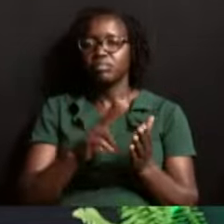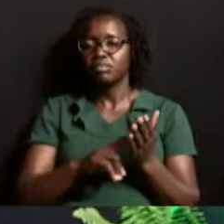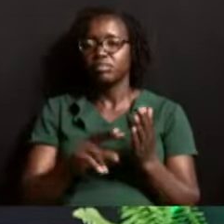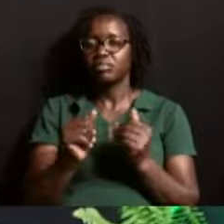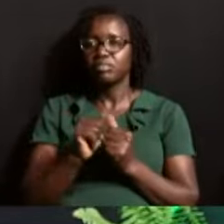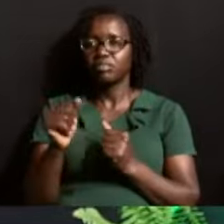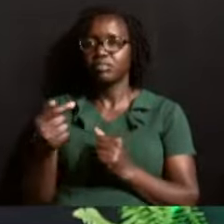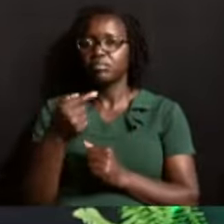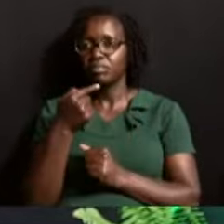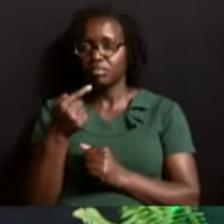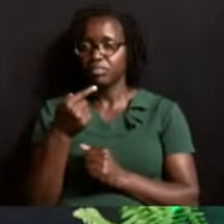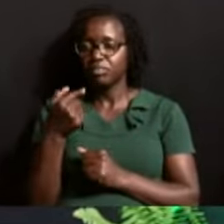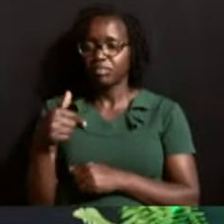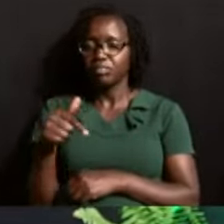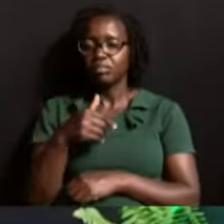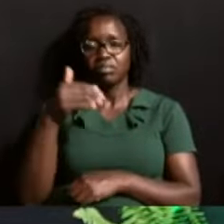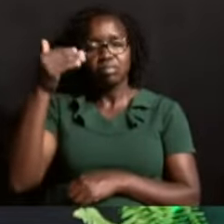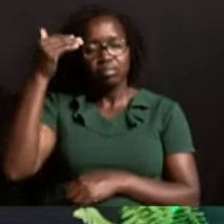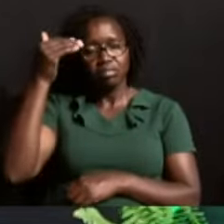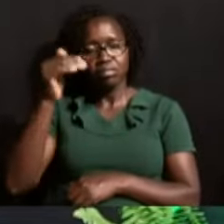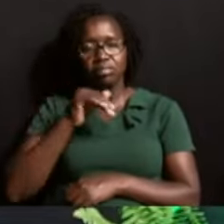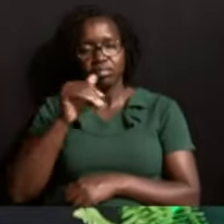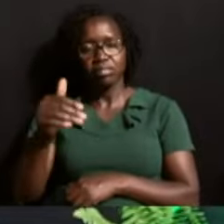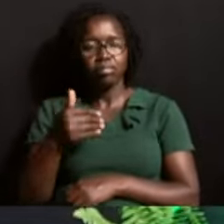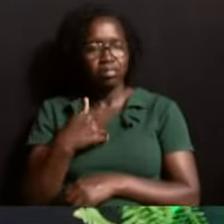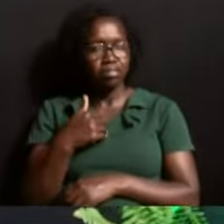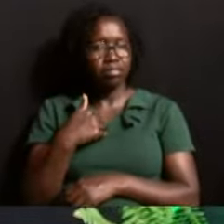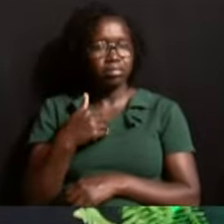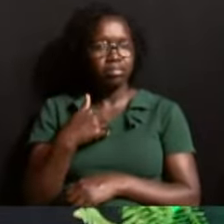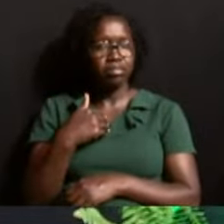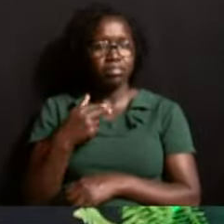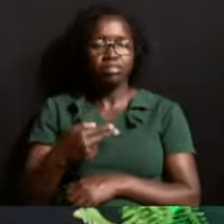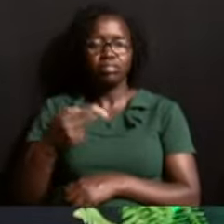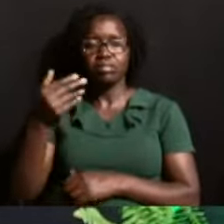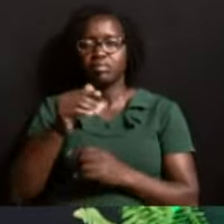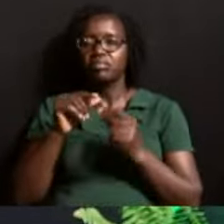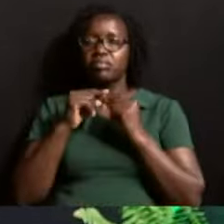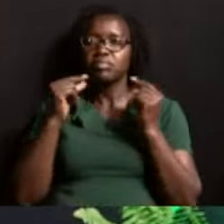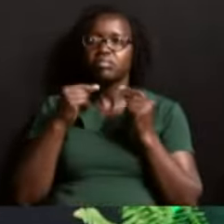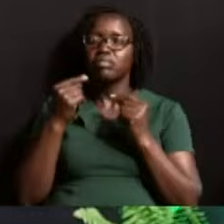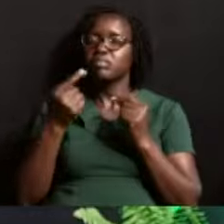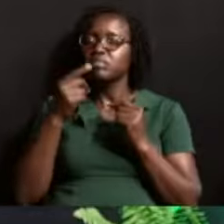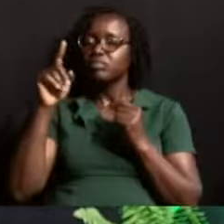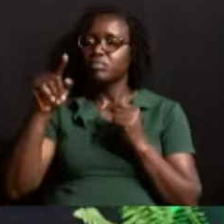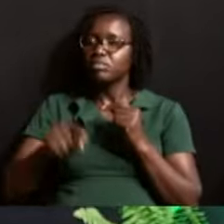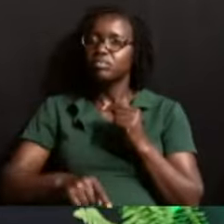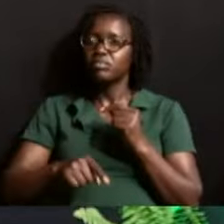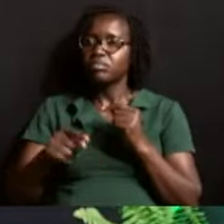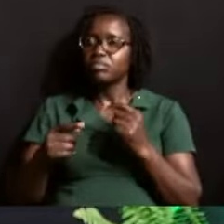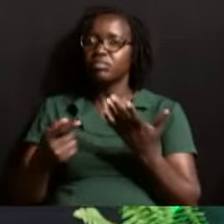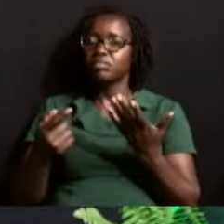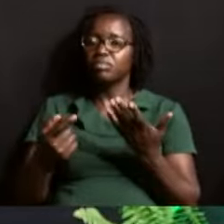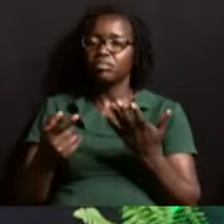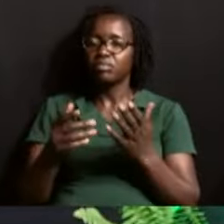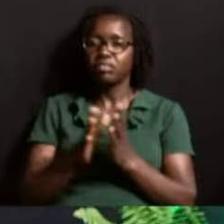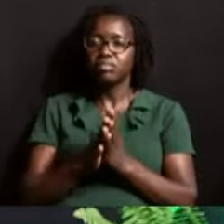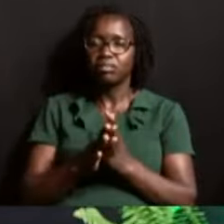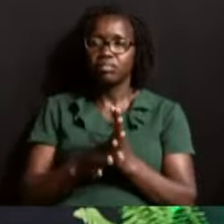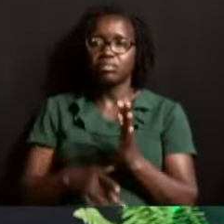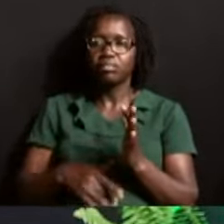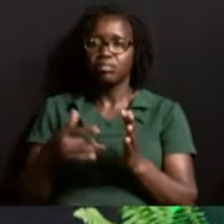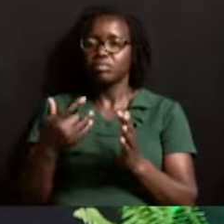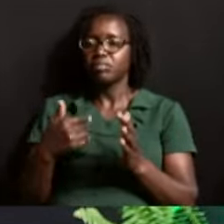says, for we do not have a high priest who cannot sympathize with